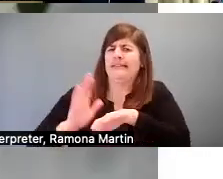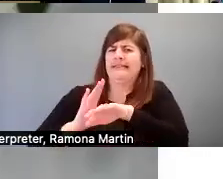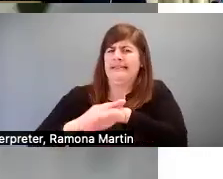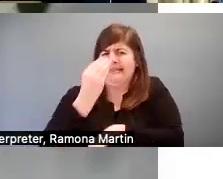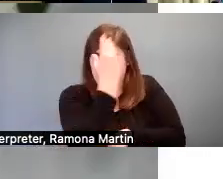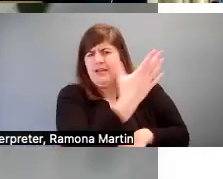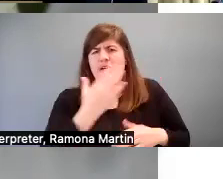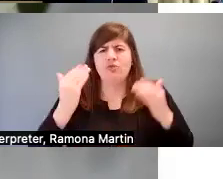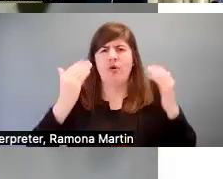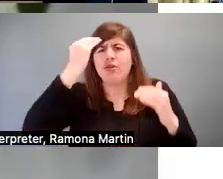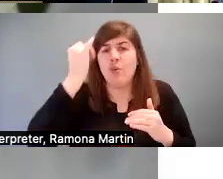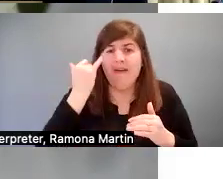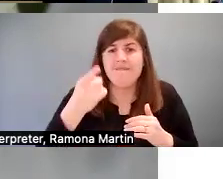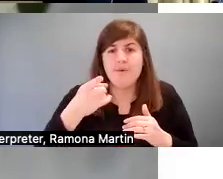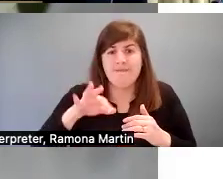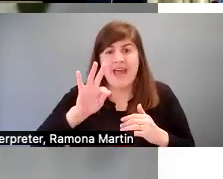one.